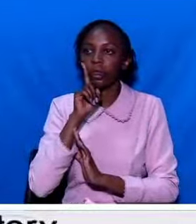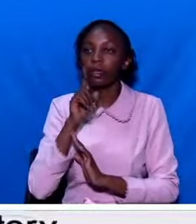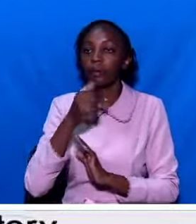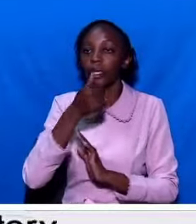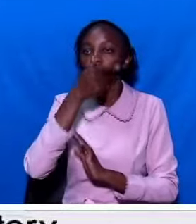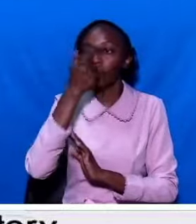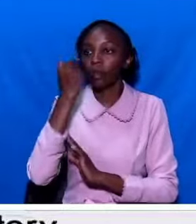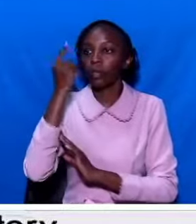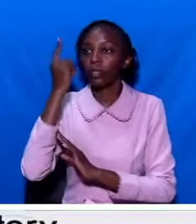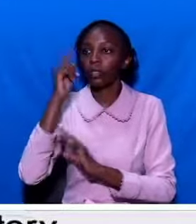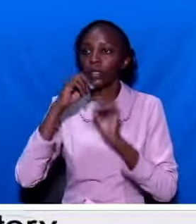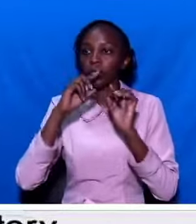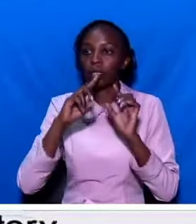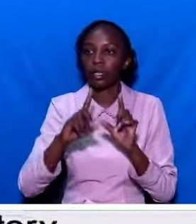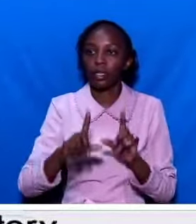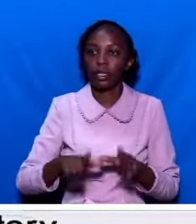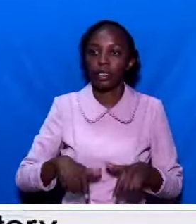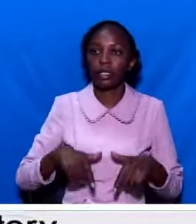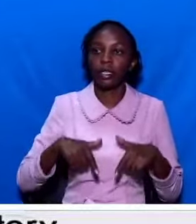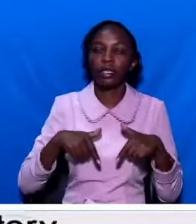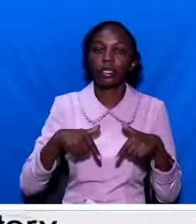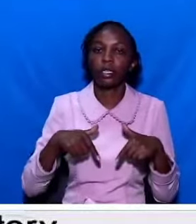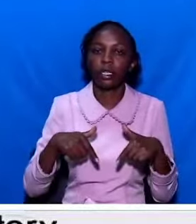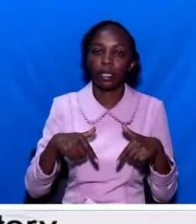tomorrow. Because he